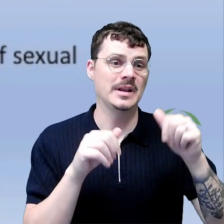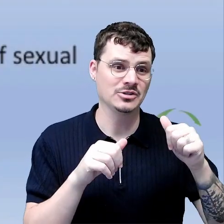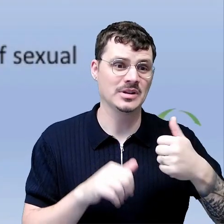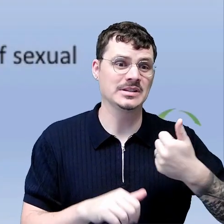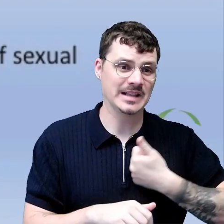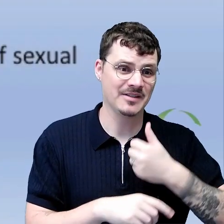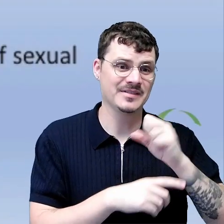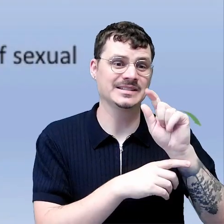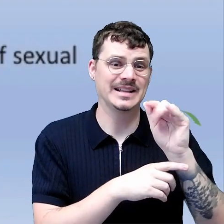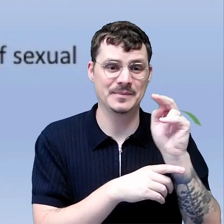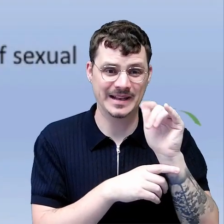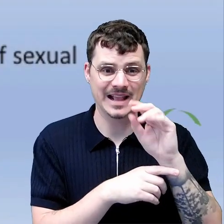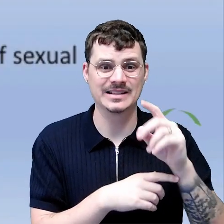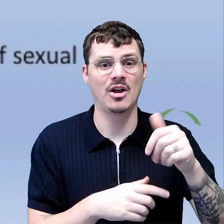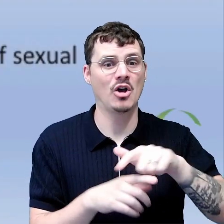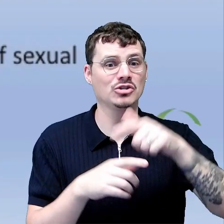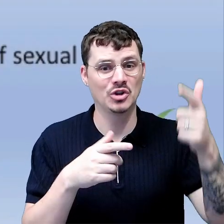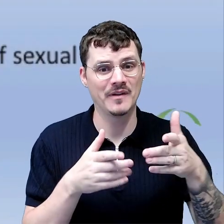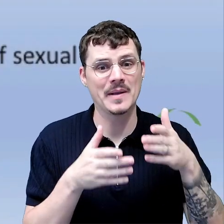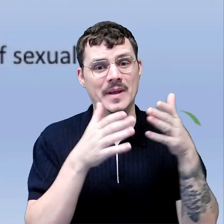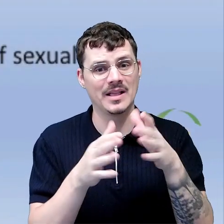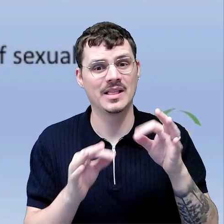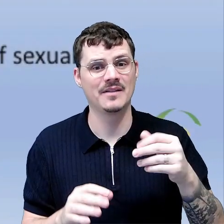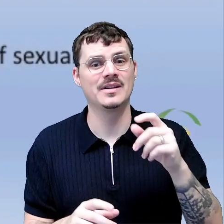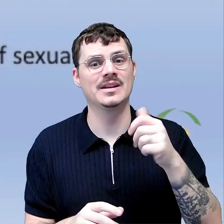methods of self-sexual expression.